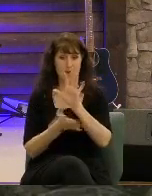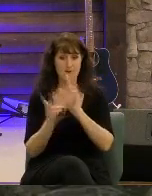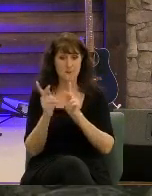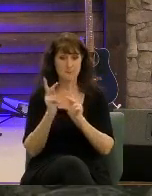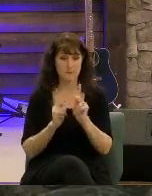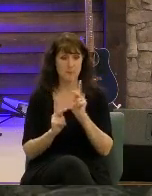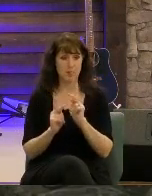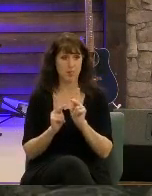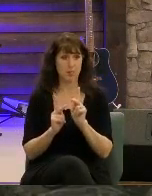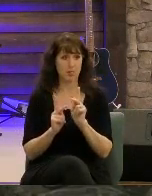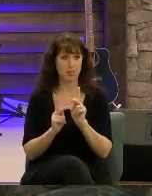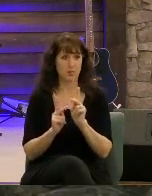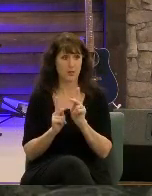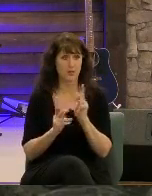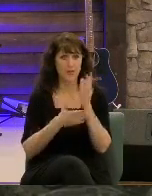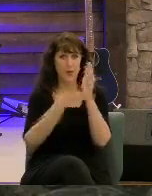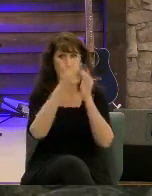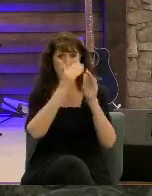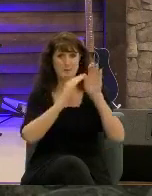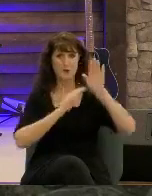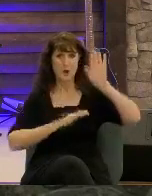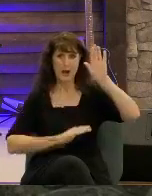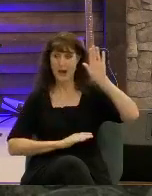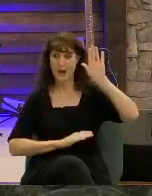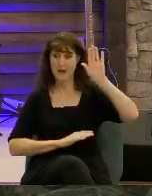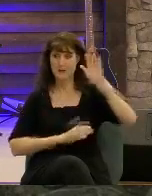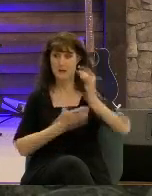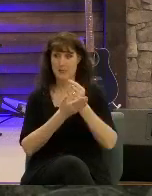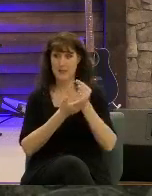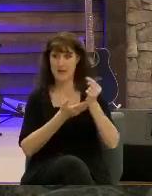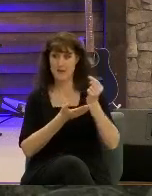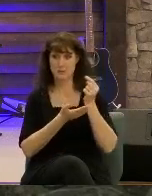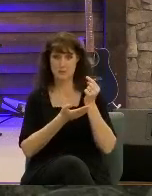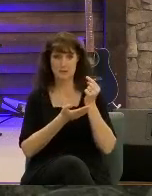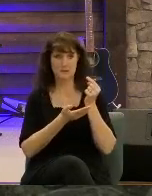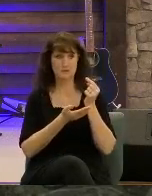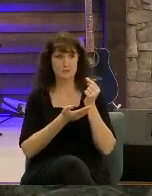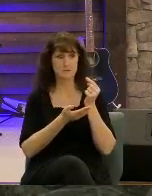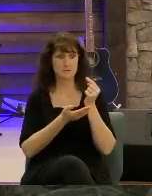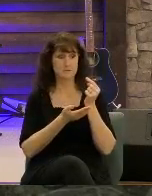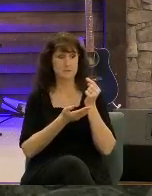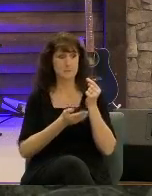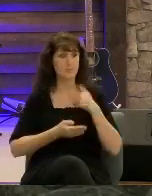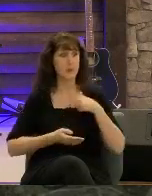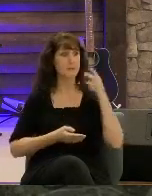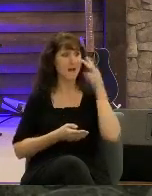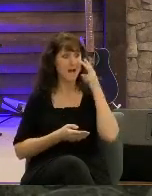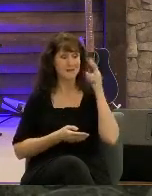five people that raised their hands last week. I watched them.